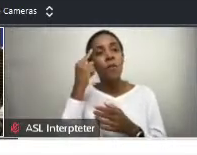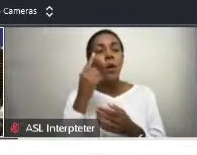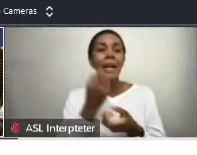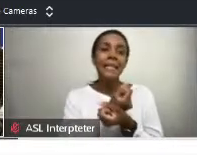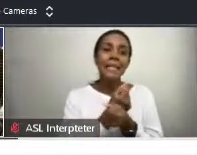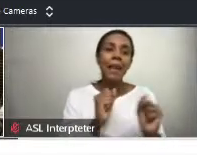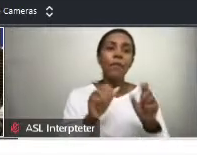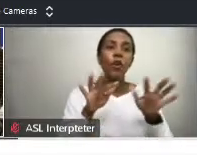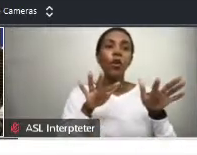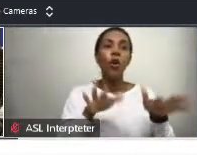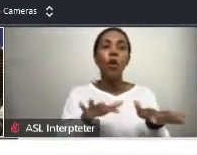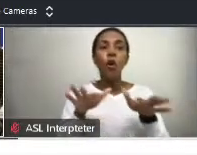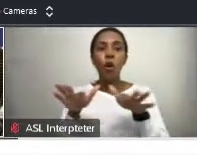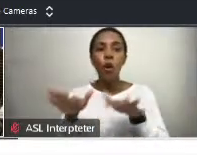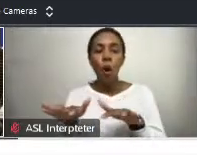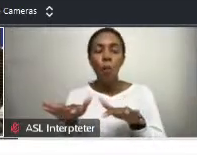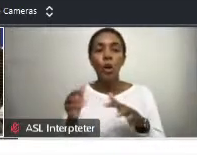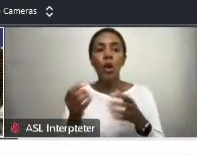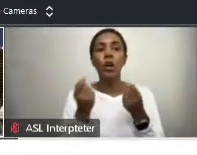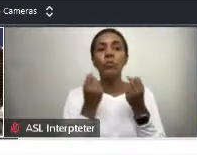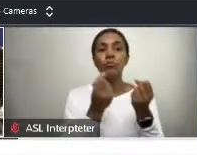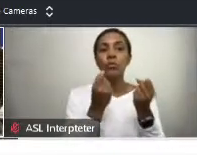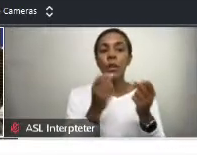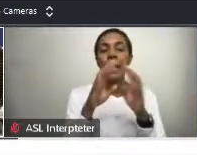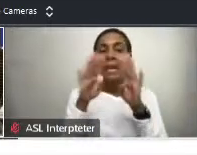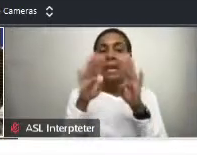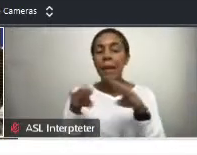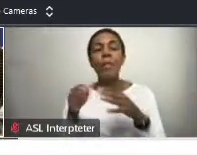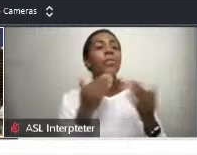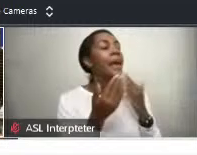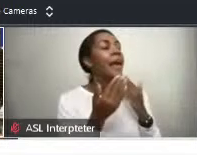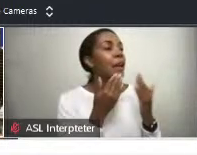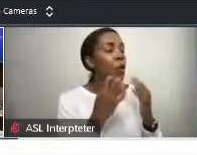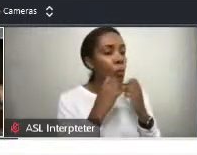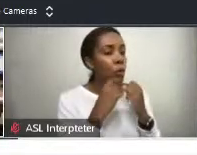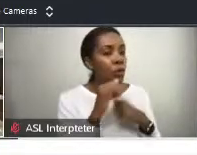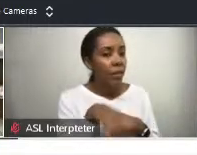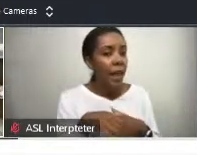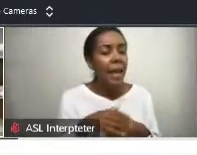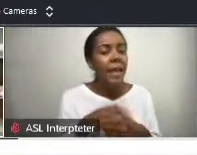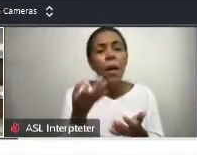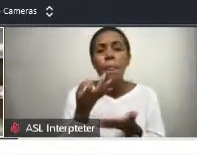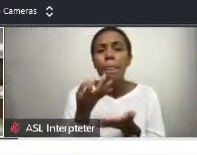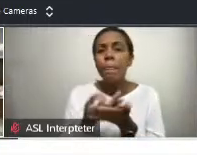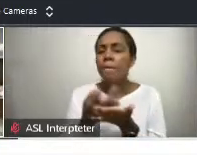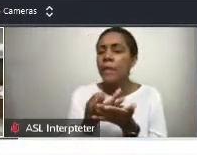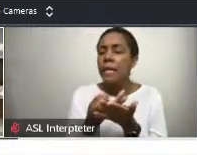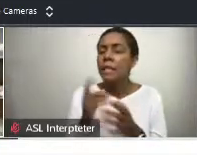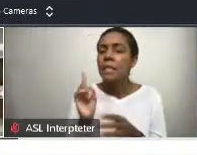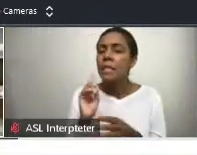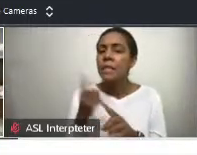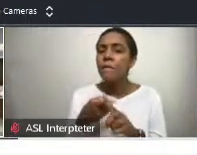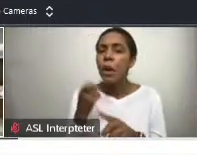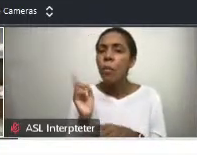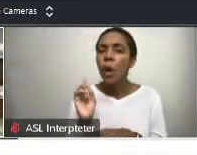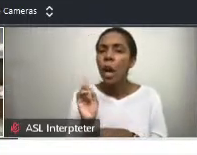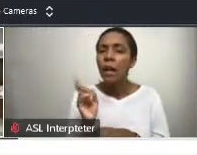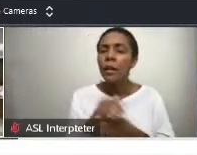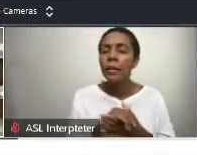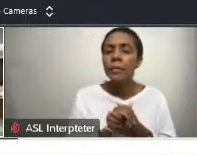vehicular neighborhoods. I got that now. Thank you. Appreciate that. Now, where's the funds coming from? There was another question. I did not hear the